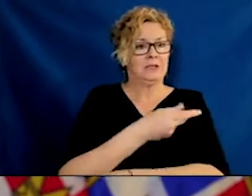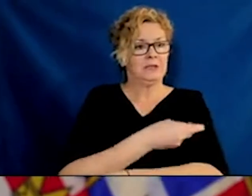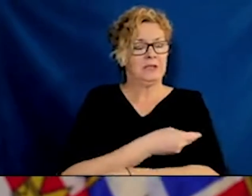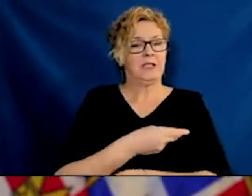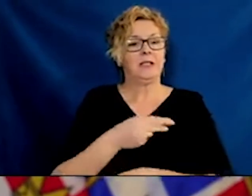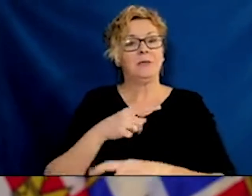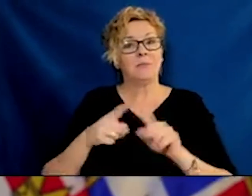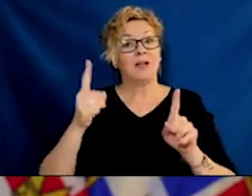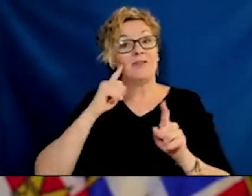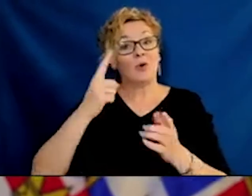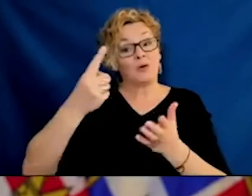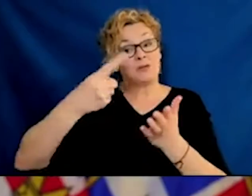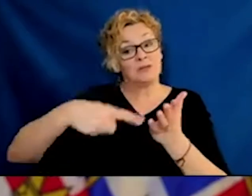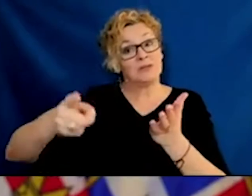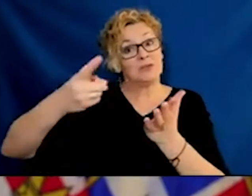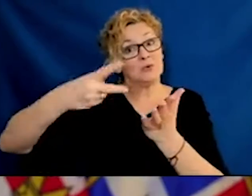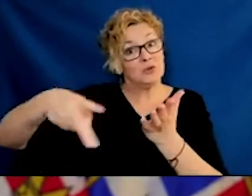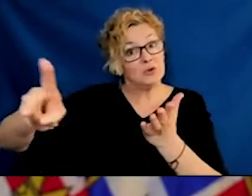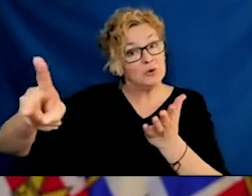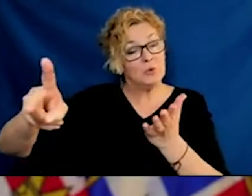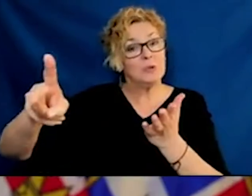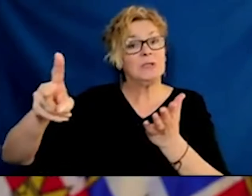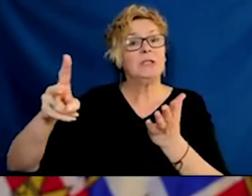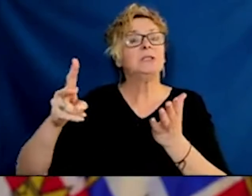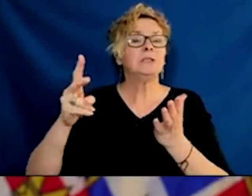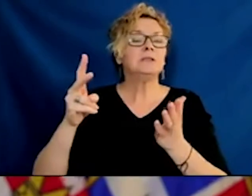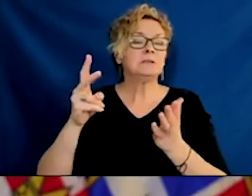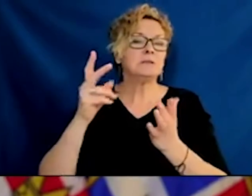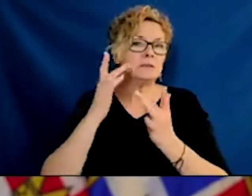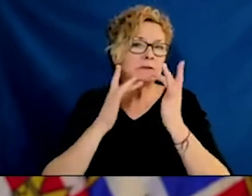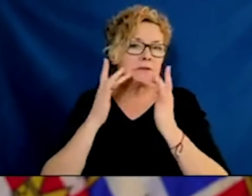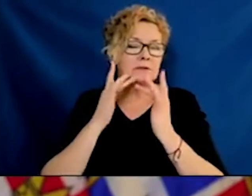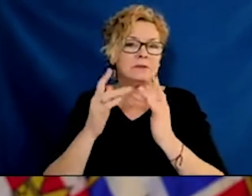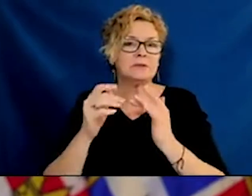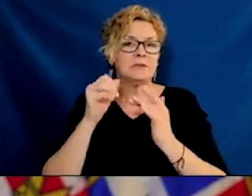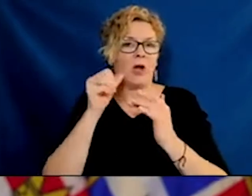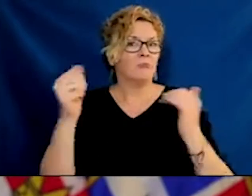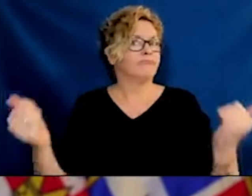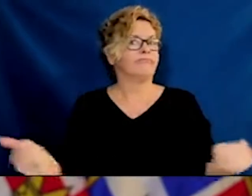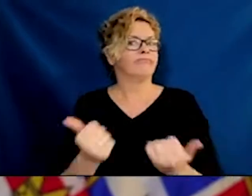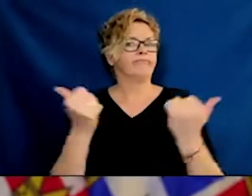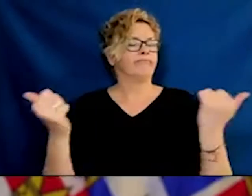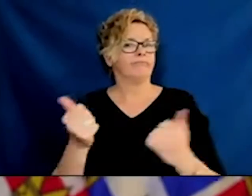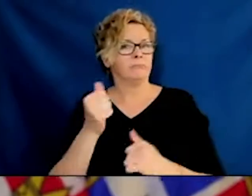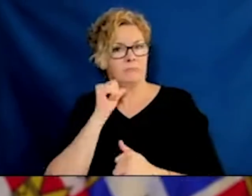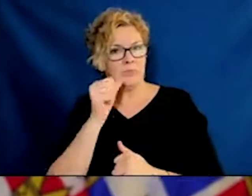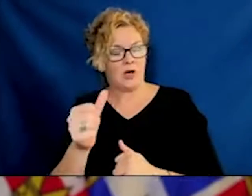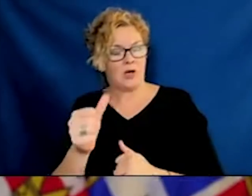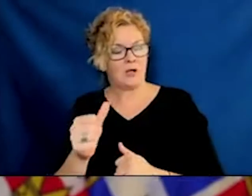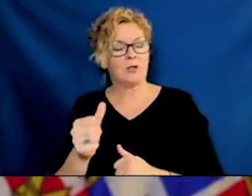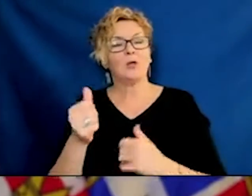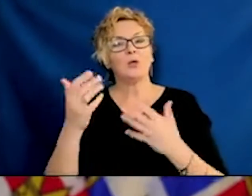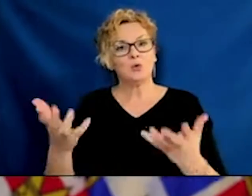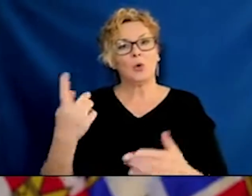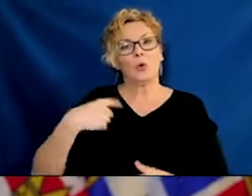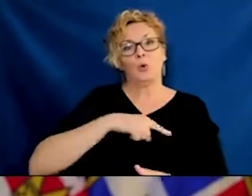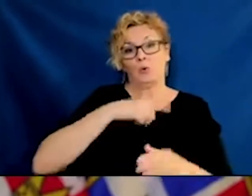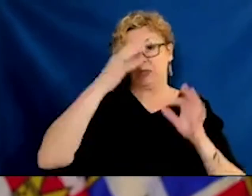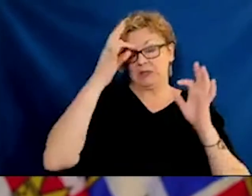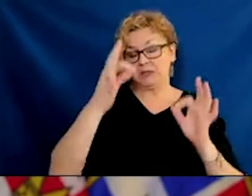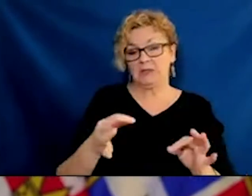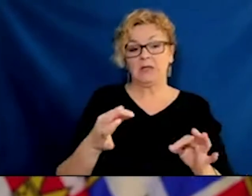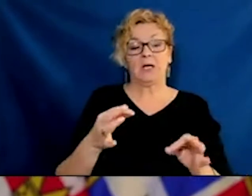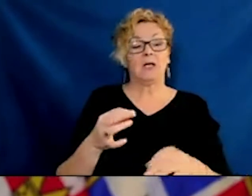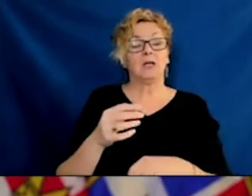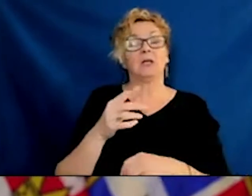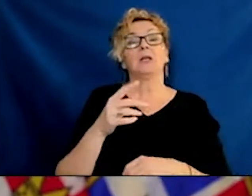second doses up until day 42 for these short period of time. This means we can use what little supply